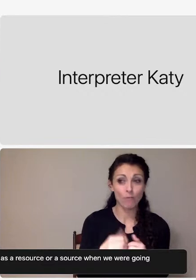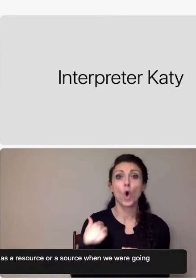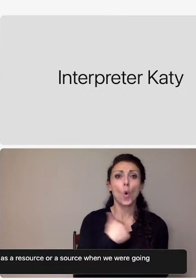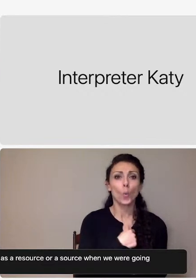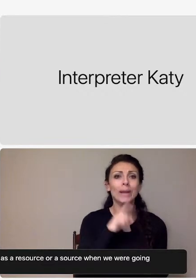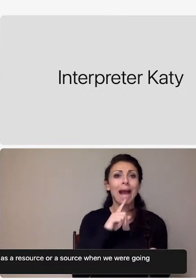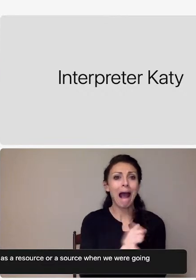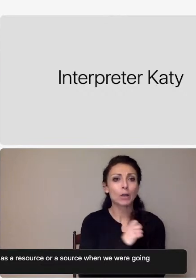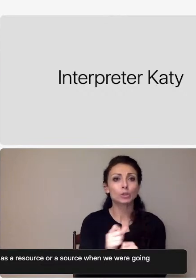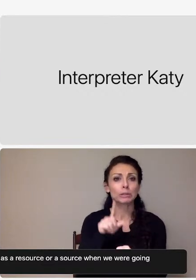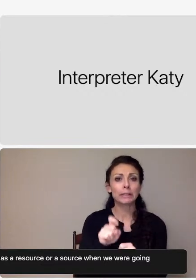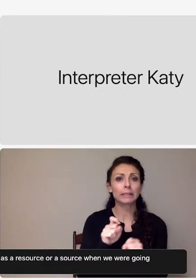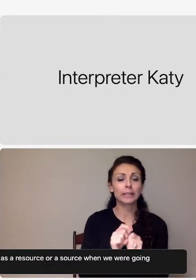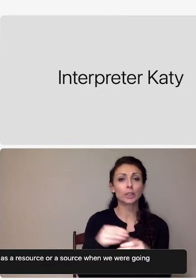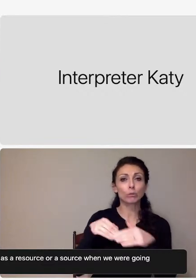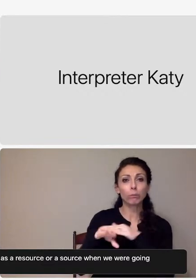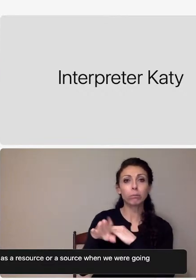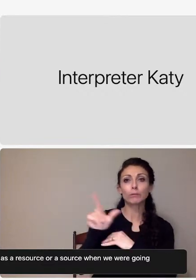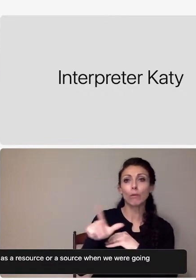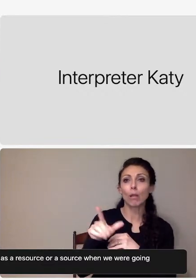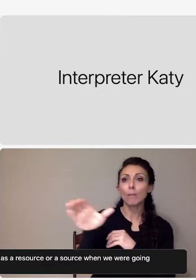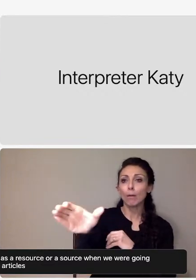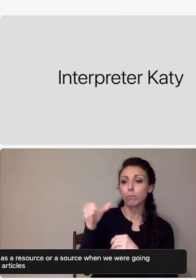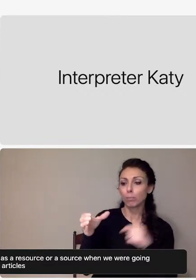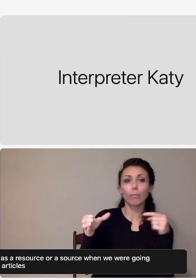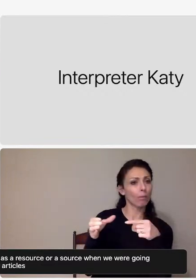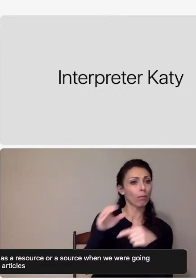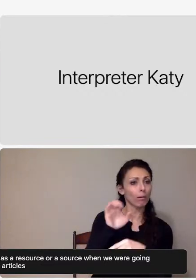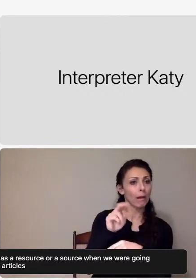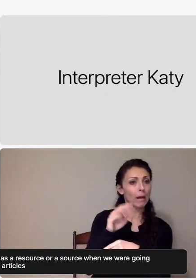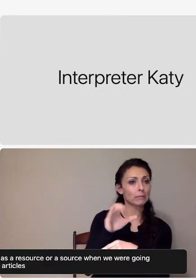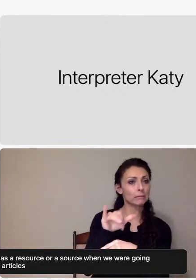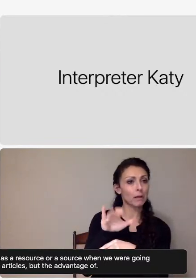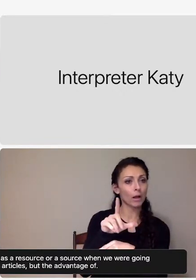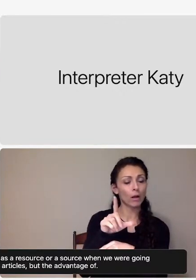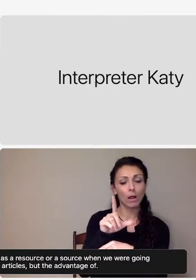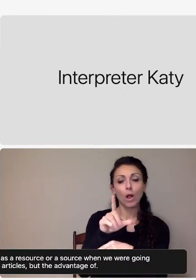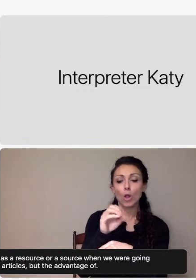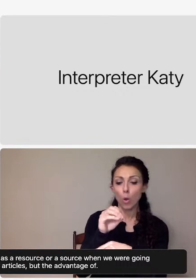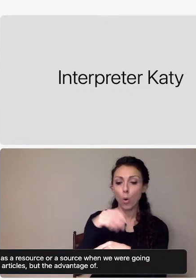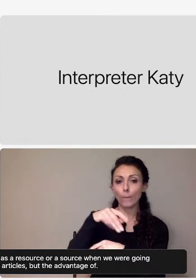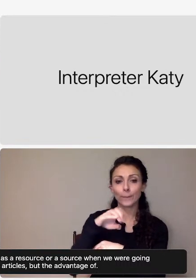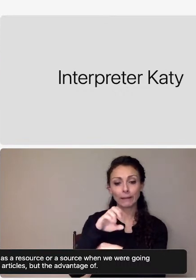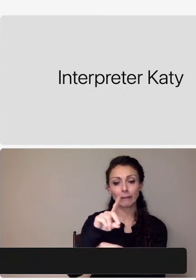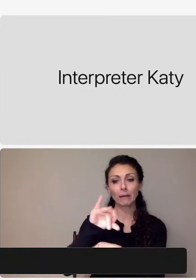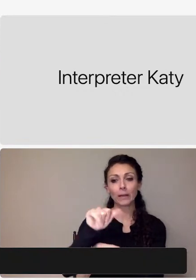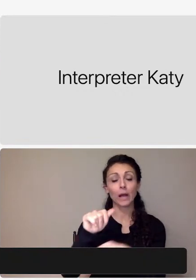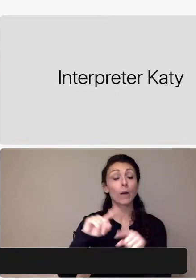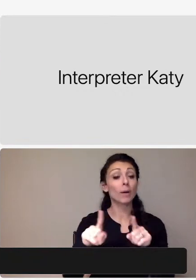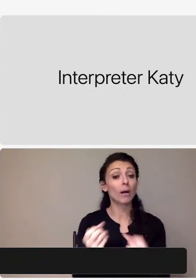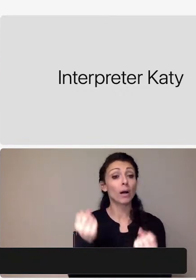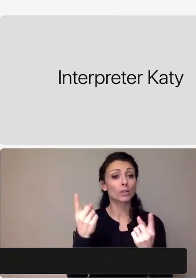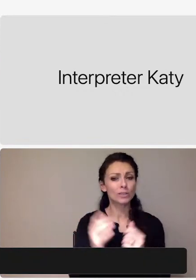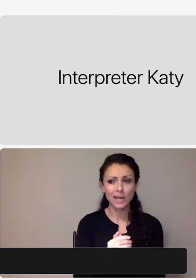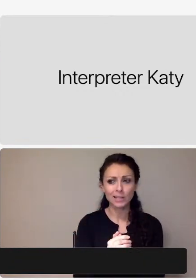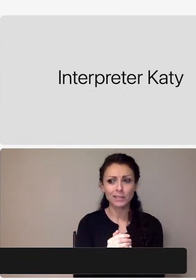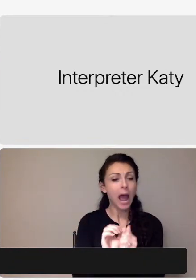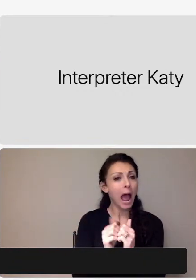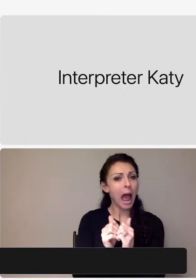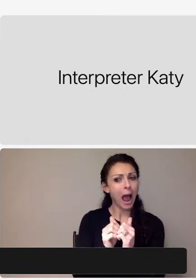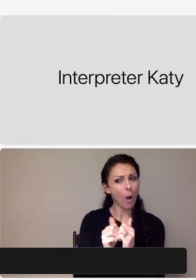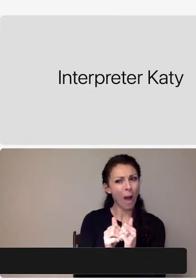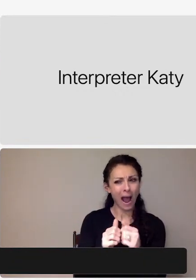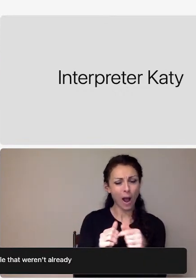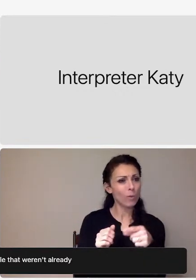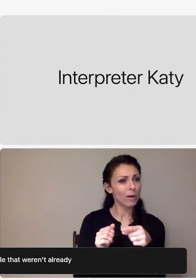encyclopedias and newspaper articles but the advantage of that is most things didn't make their way into the encyclopedia or newspaper article that weren't